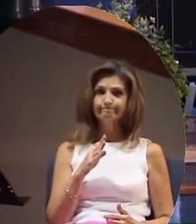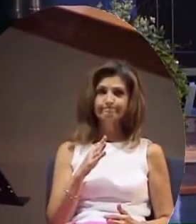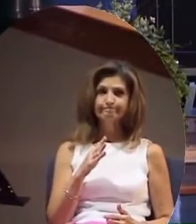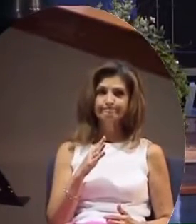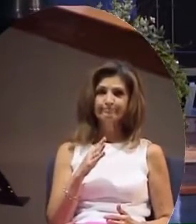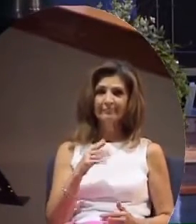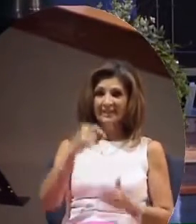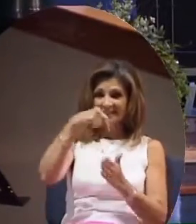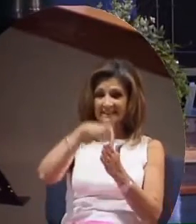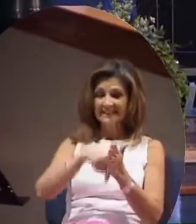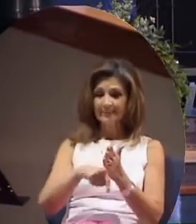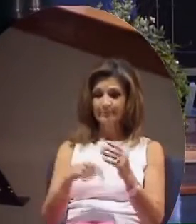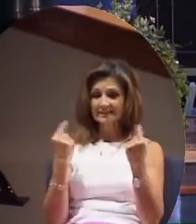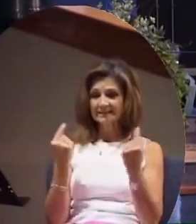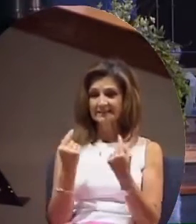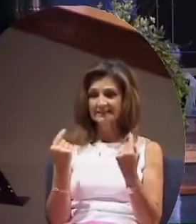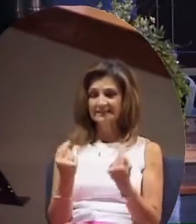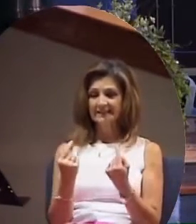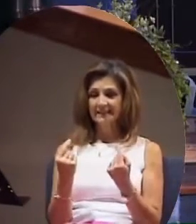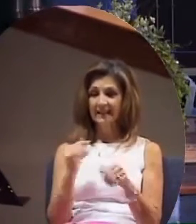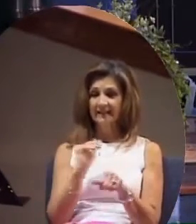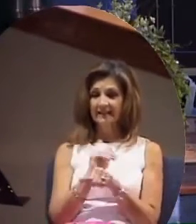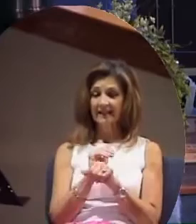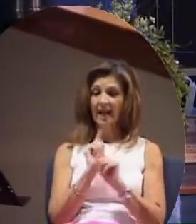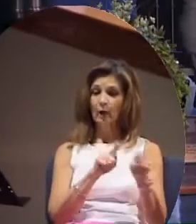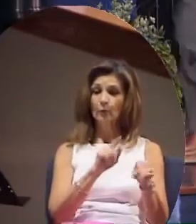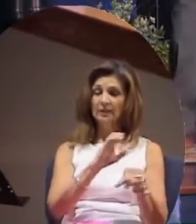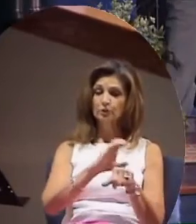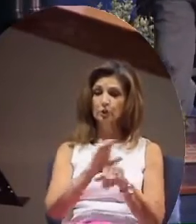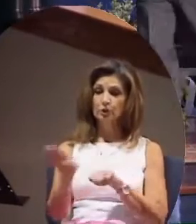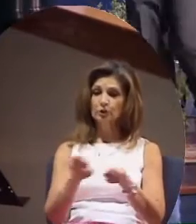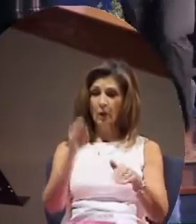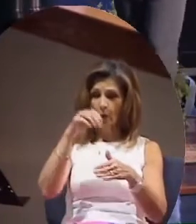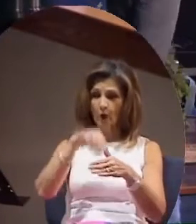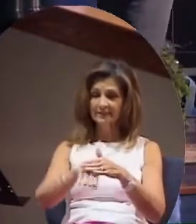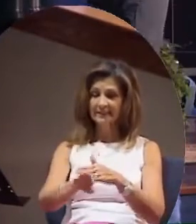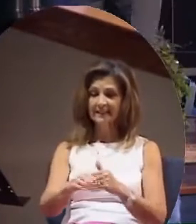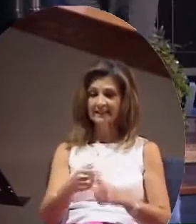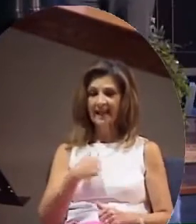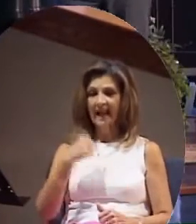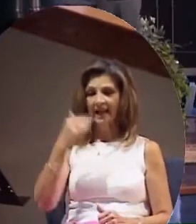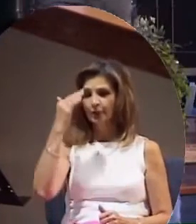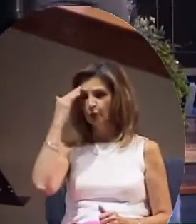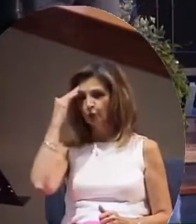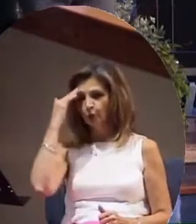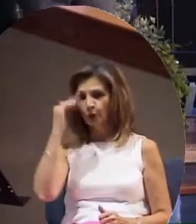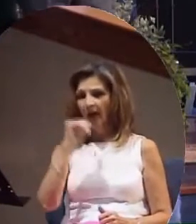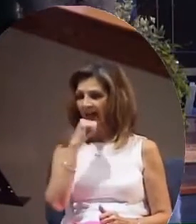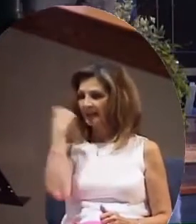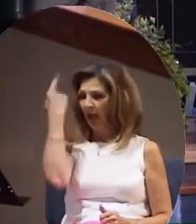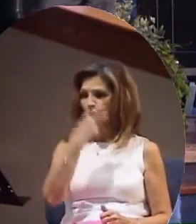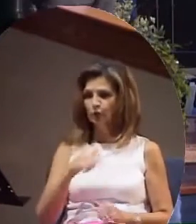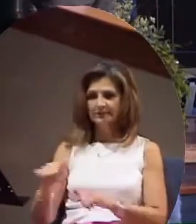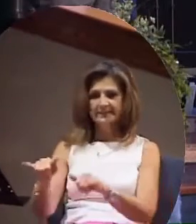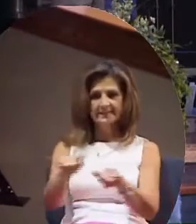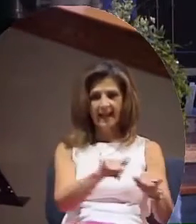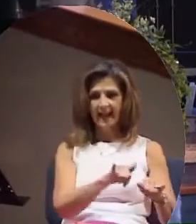I had been in deep sin. And the night I went to church, I walked in, and I knew I did not look like the